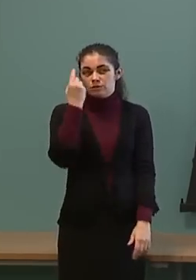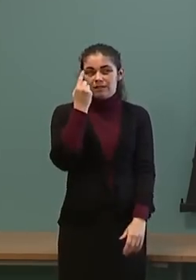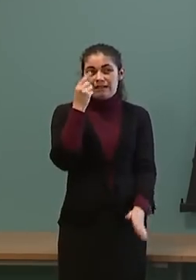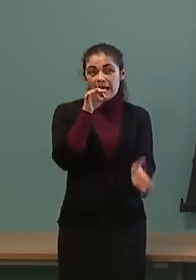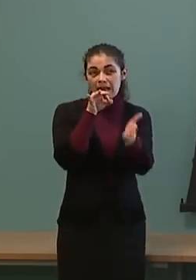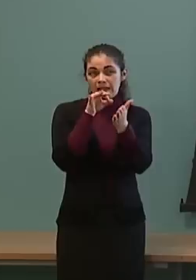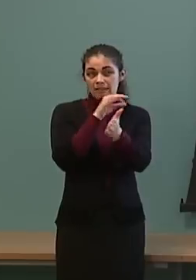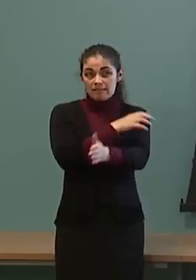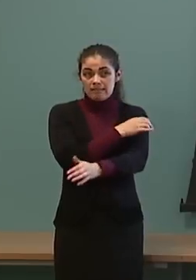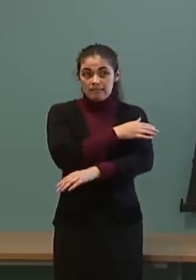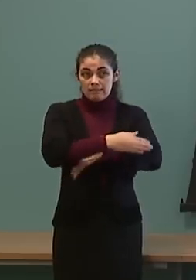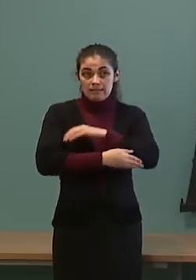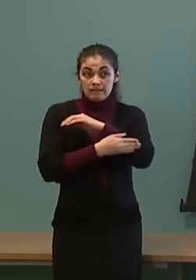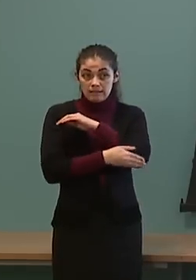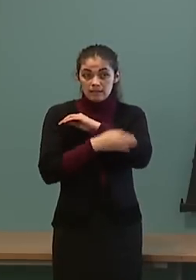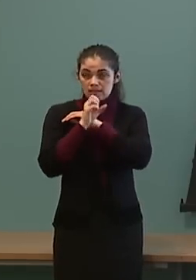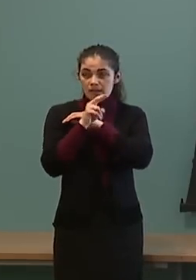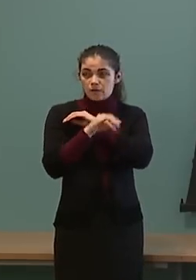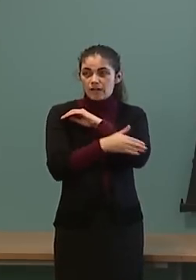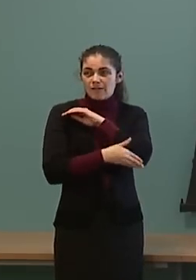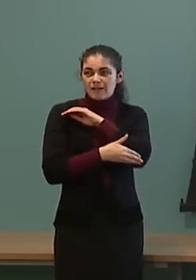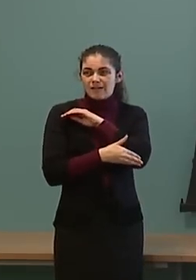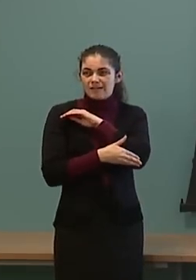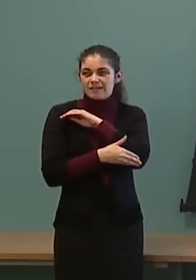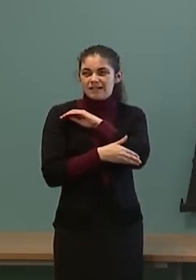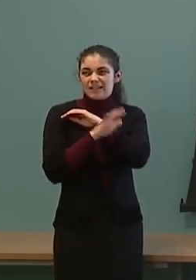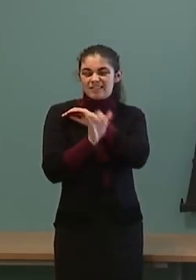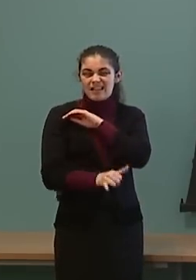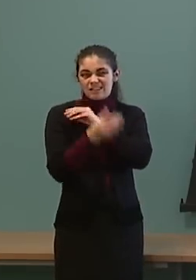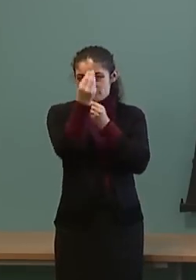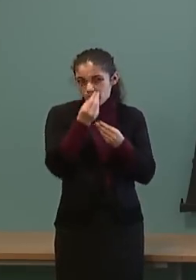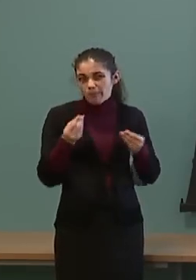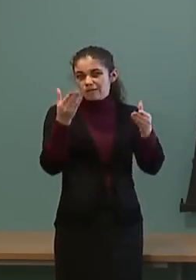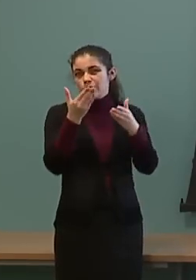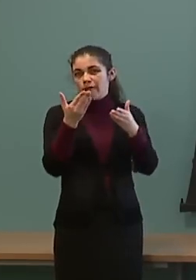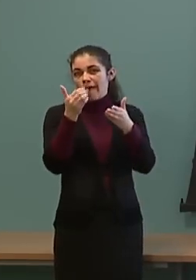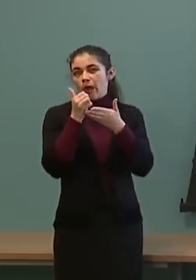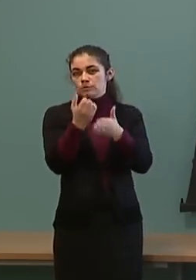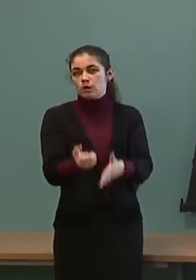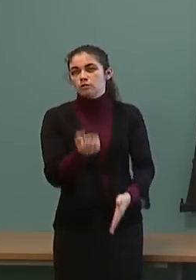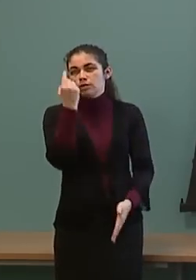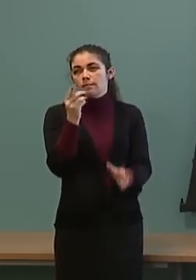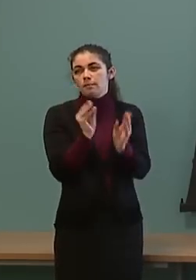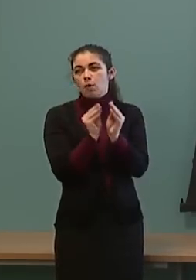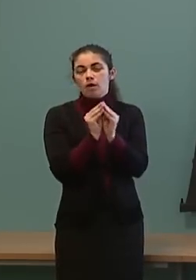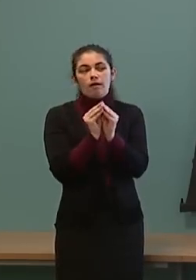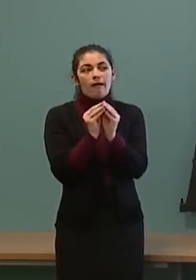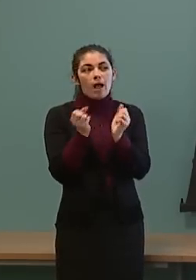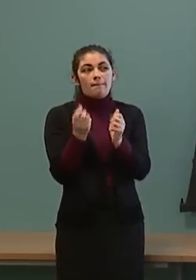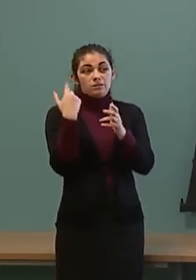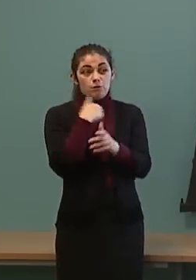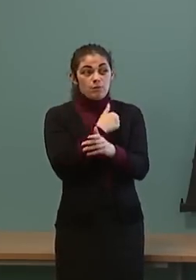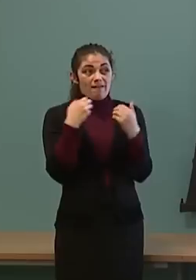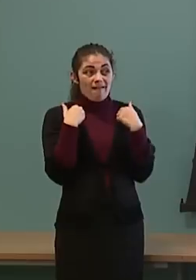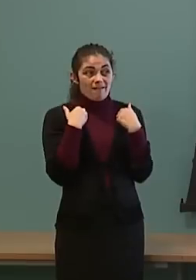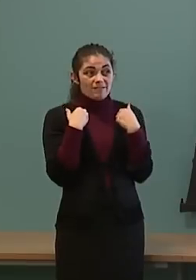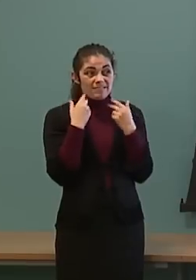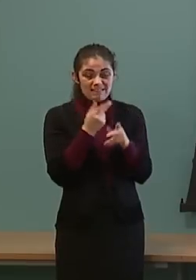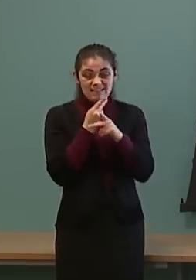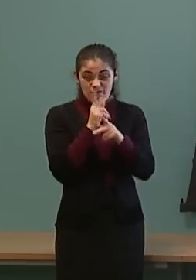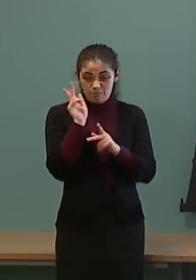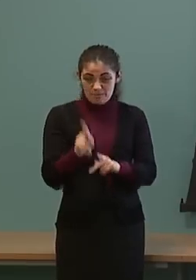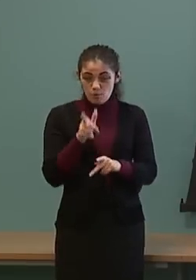county level utilization. This is just another piece of information that lets you understand how much capacity we have to care for people